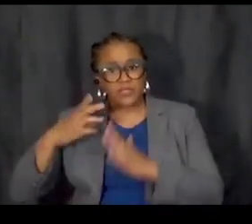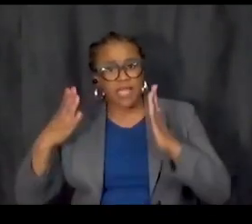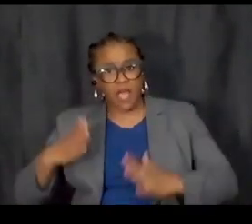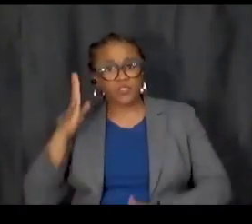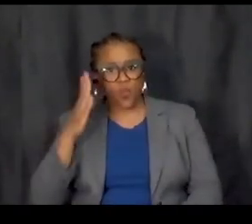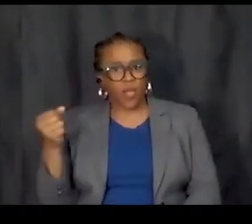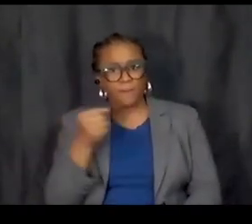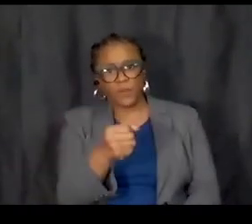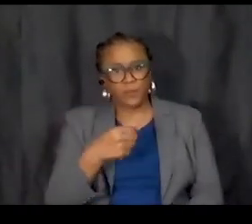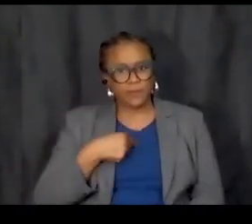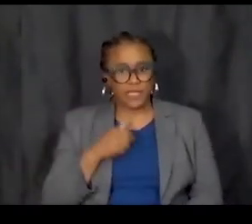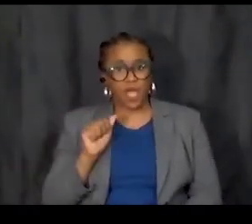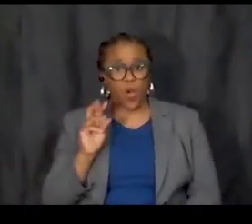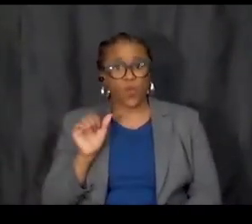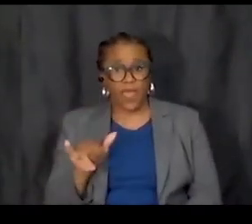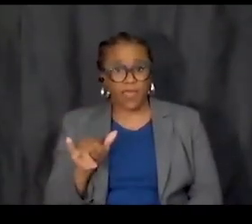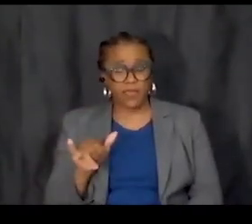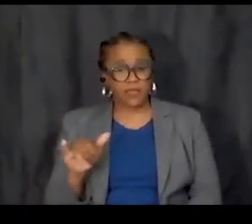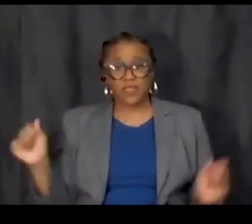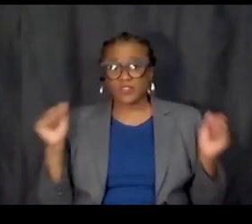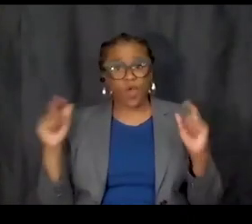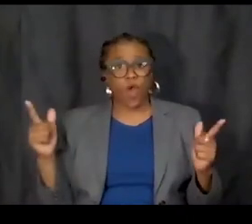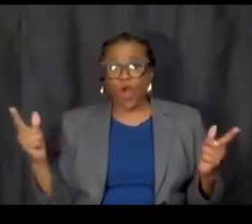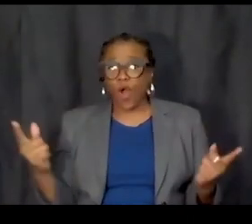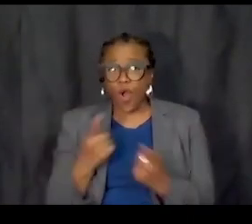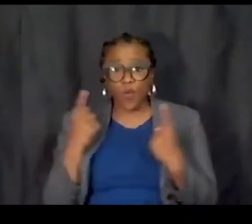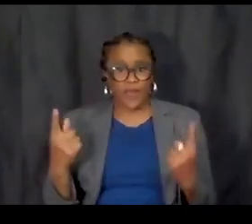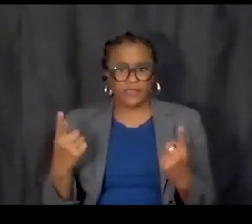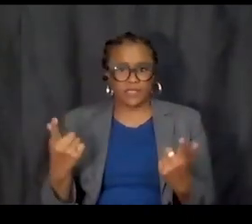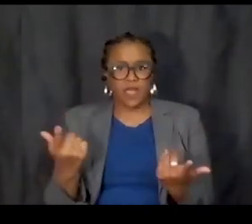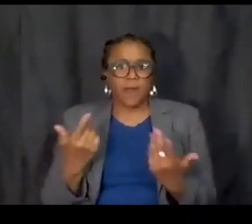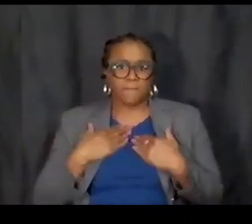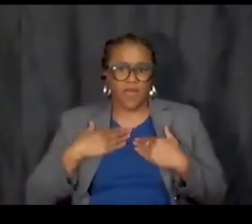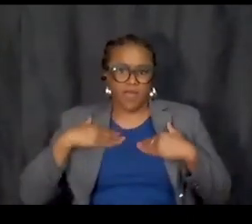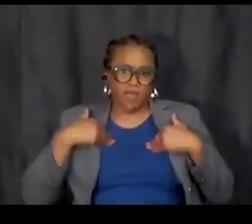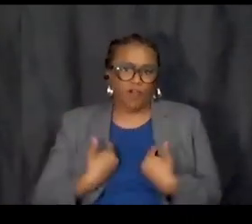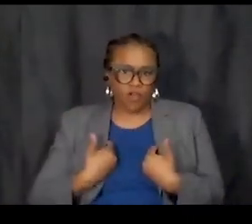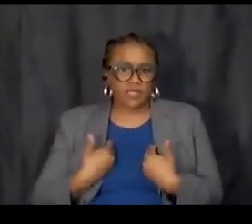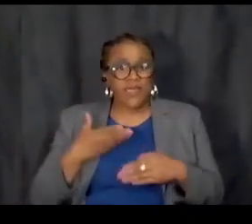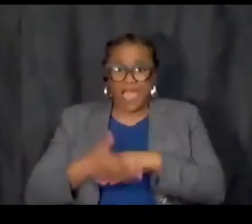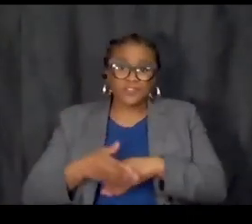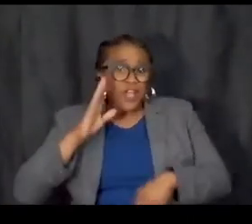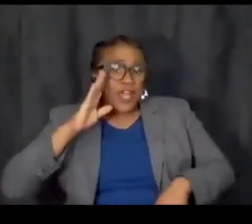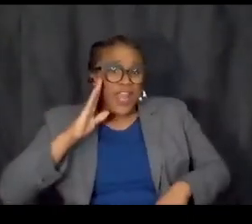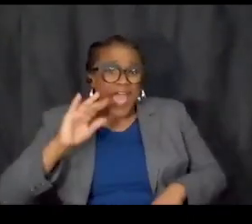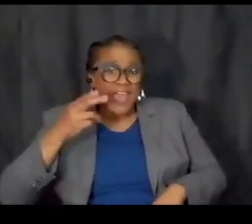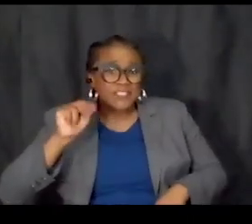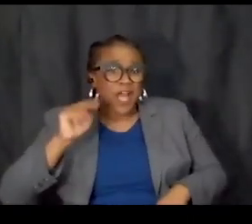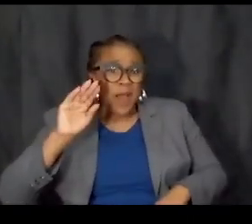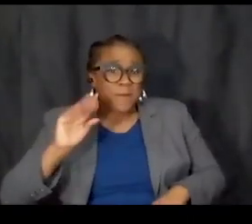always my fault. After good night, John Boy, I let myself loose, like